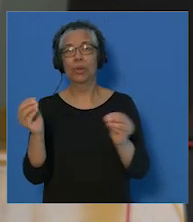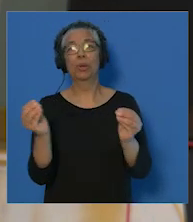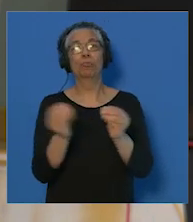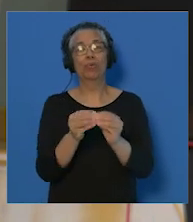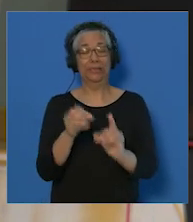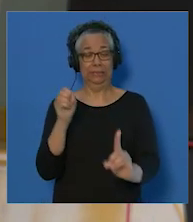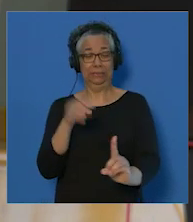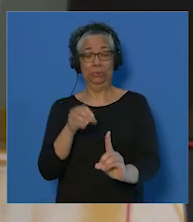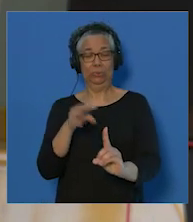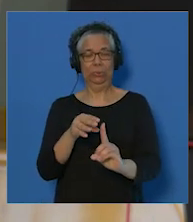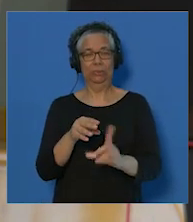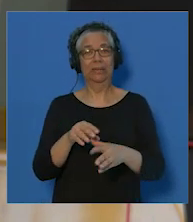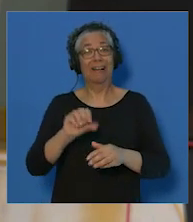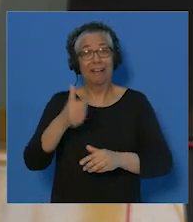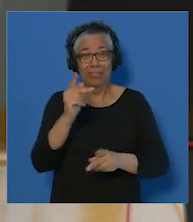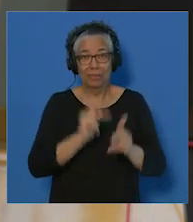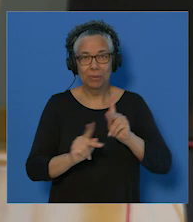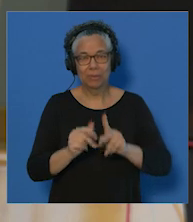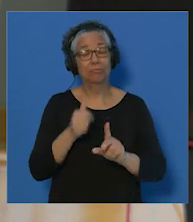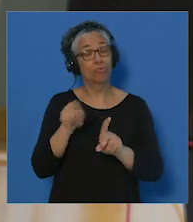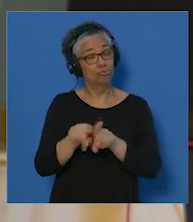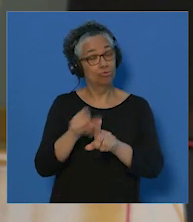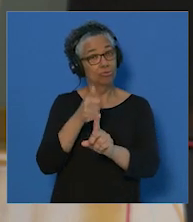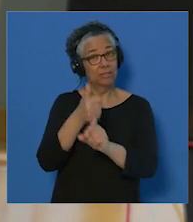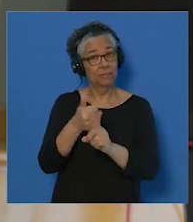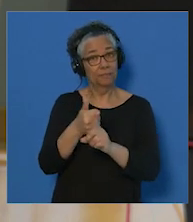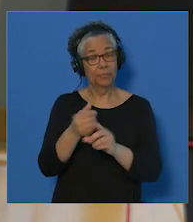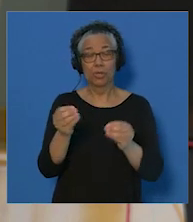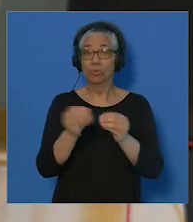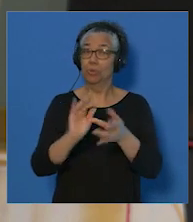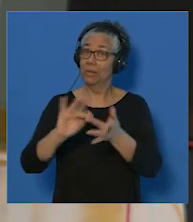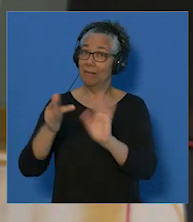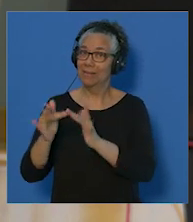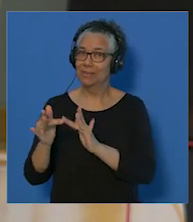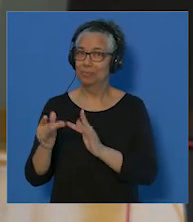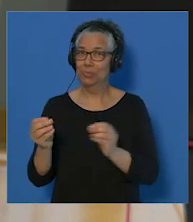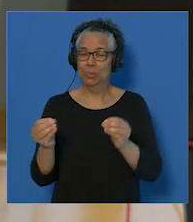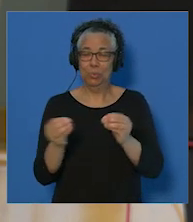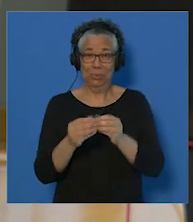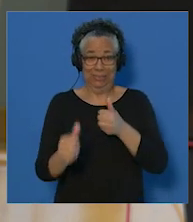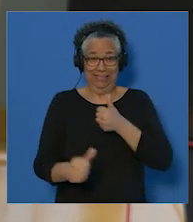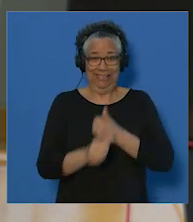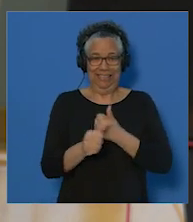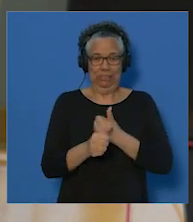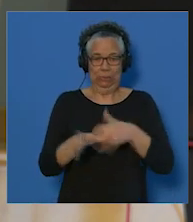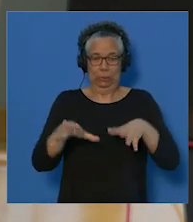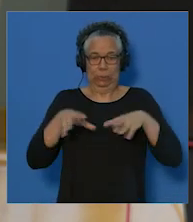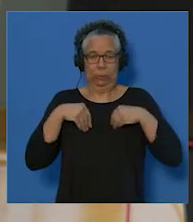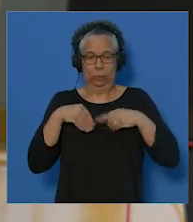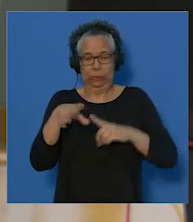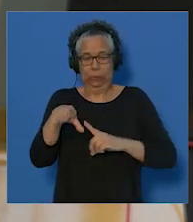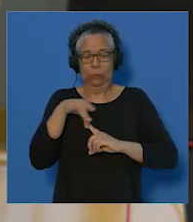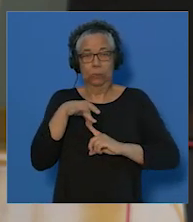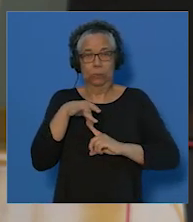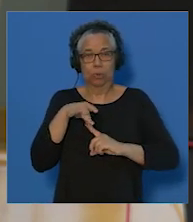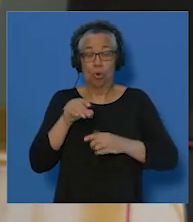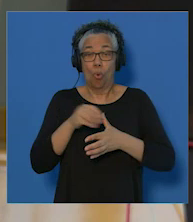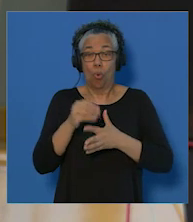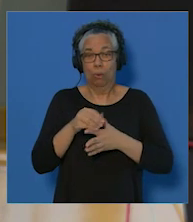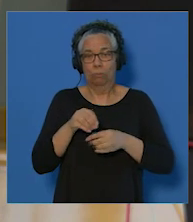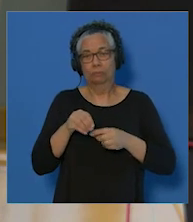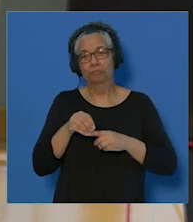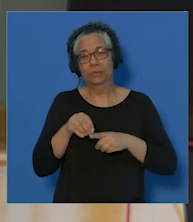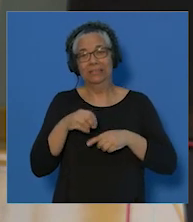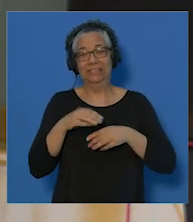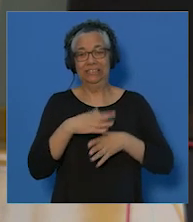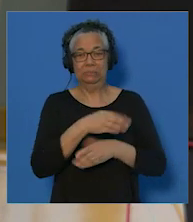ourselves and others. The more people we have contact with, the more risk of contacting COVID or transmitting it to other